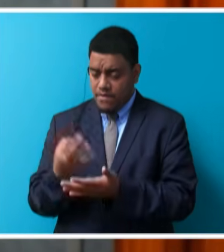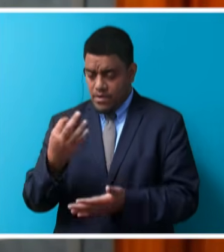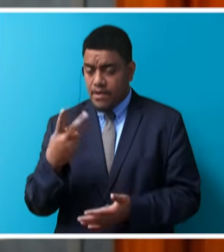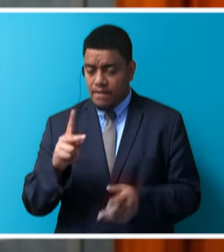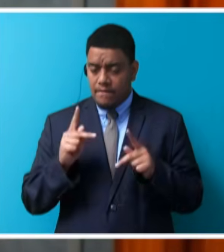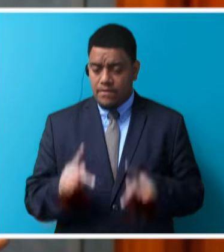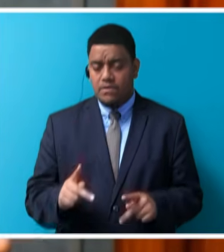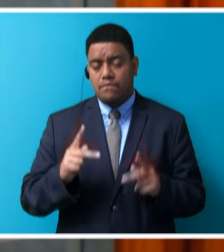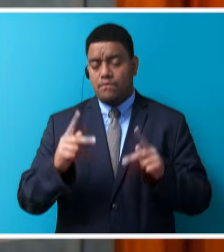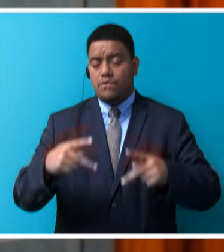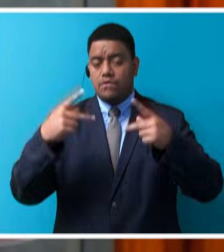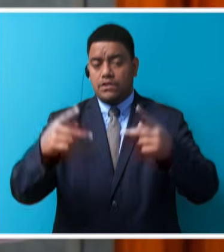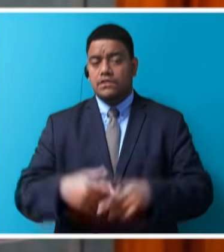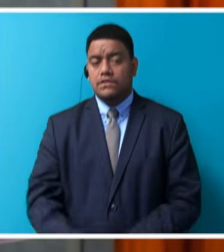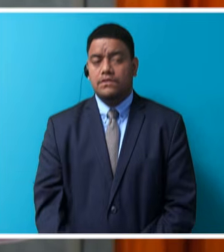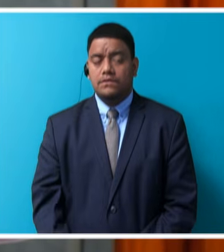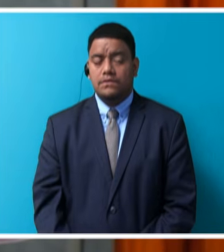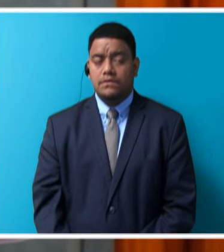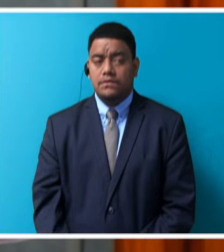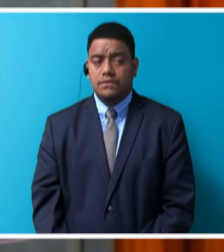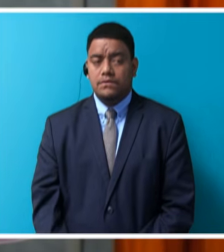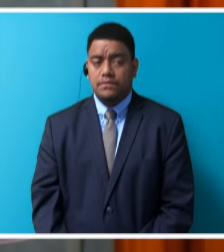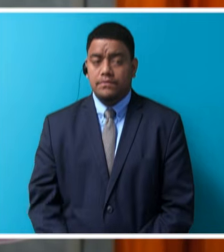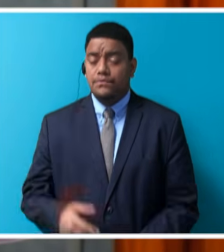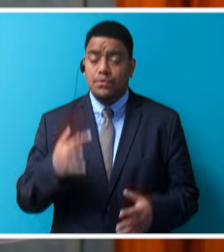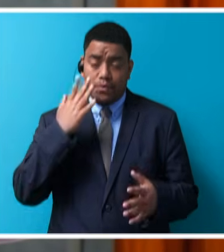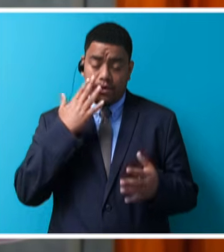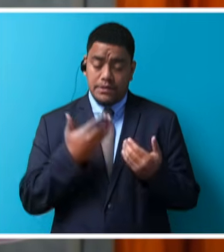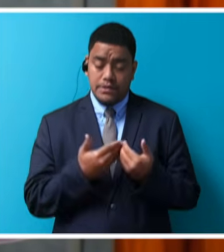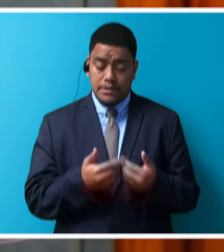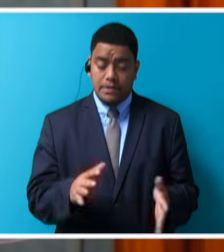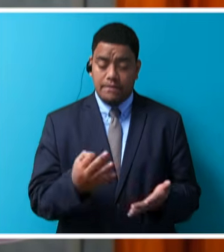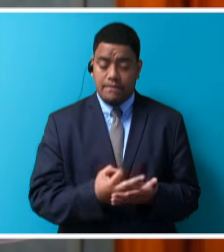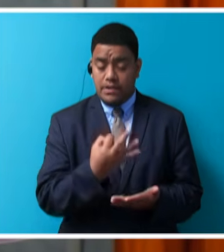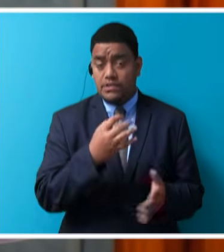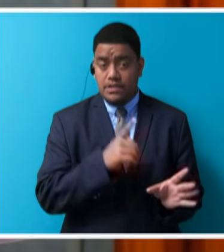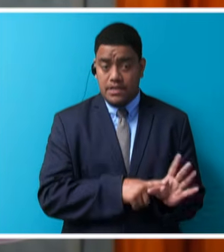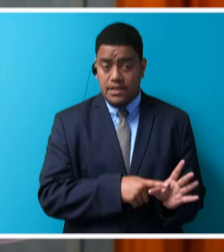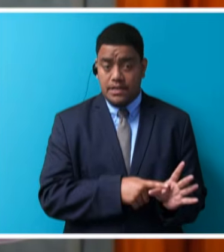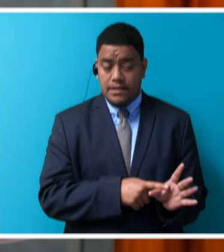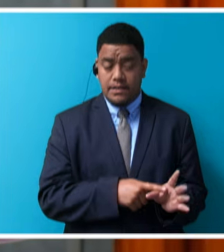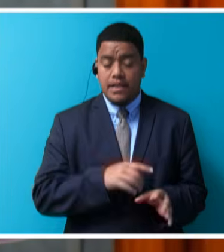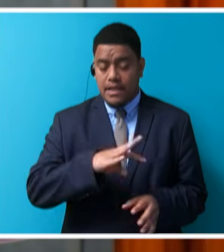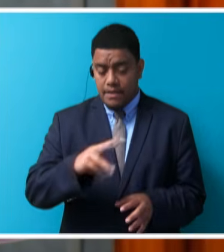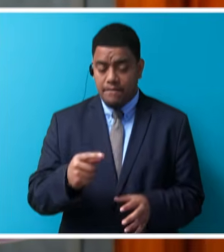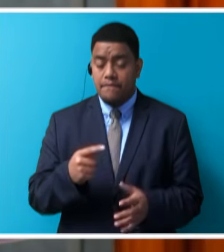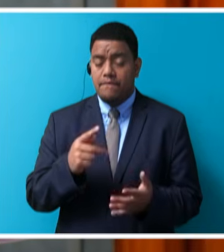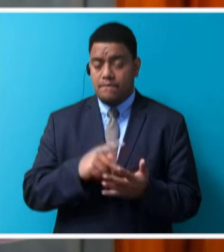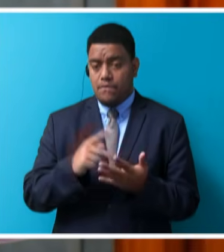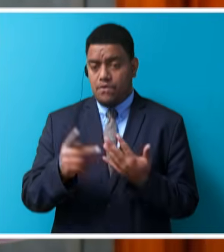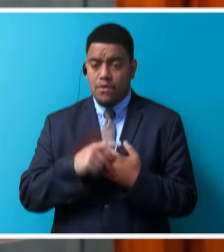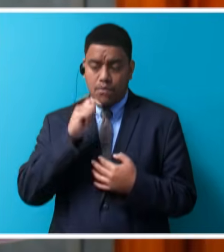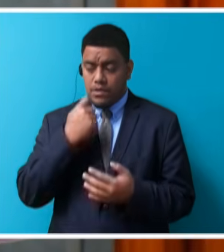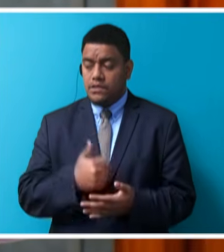fiscal progress. At the beginning of the financial year, every funded program will be